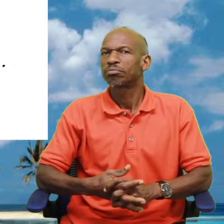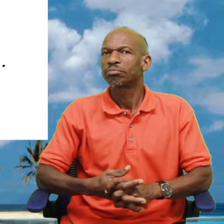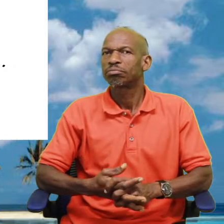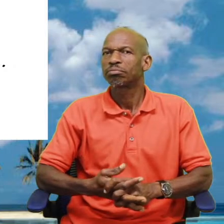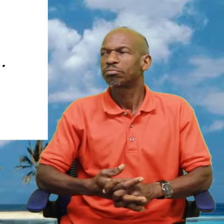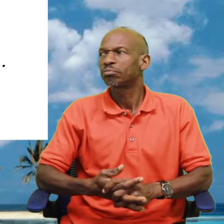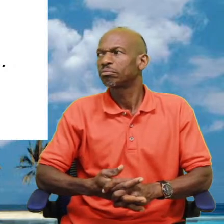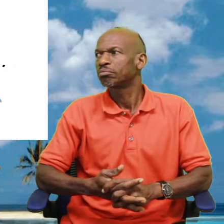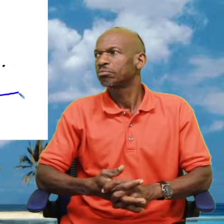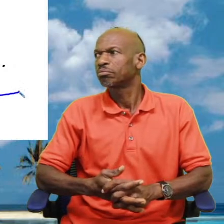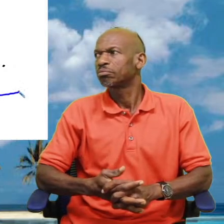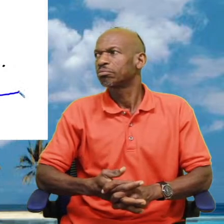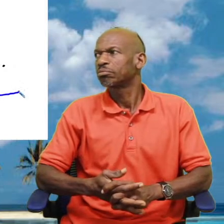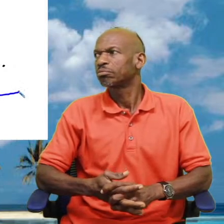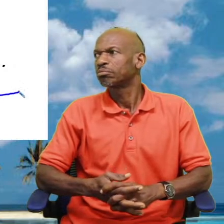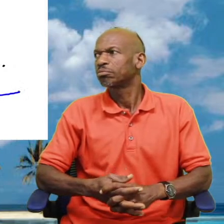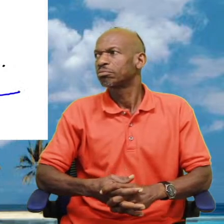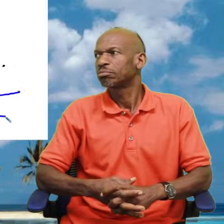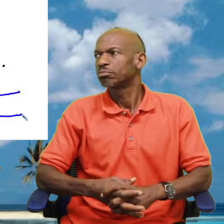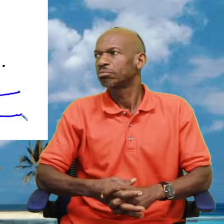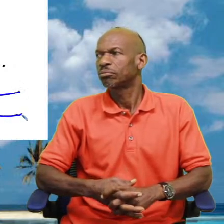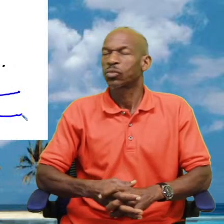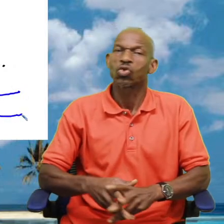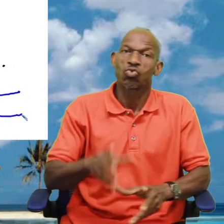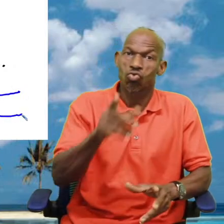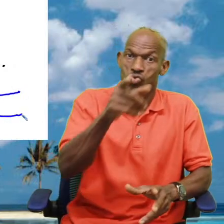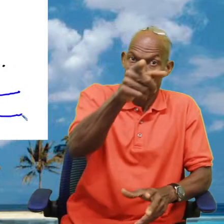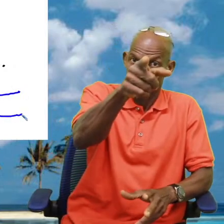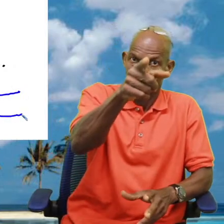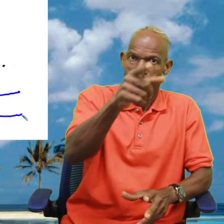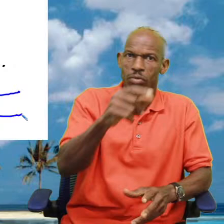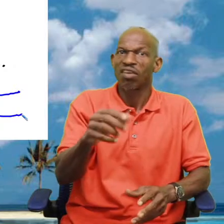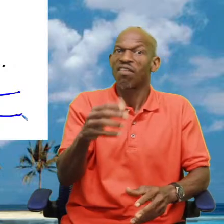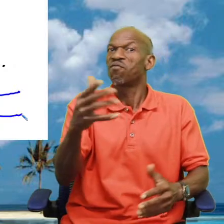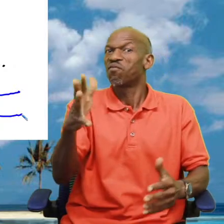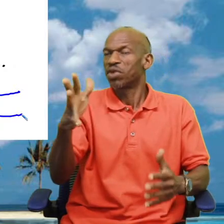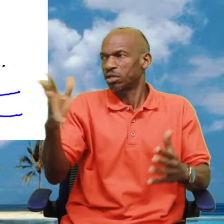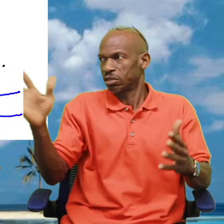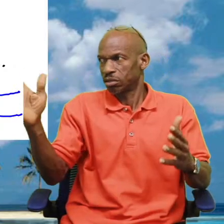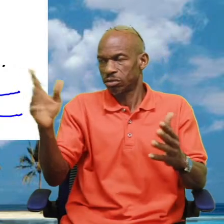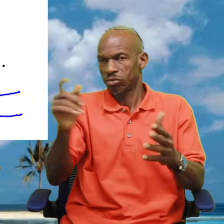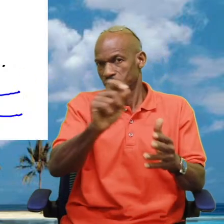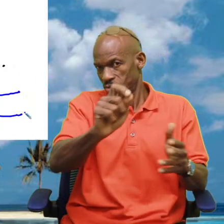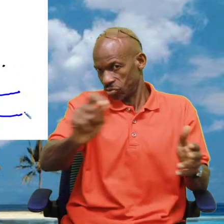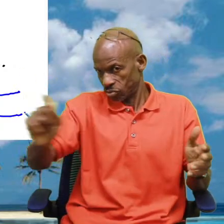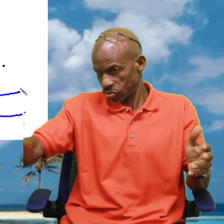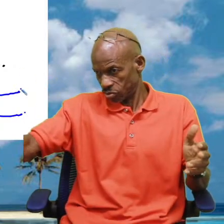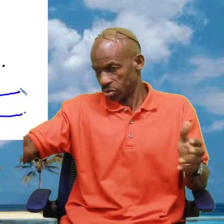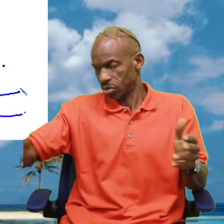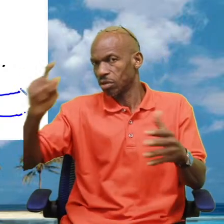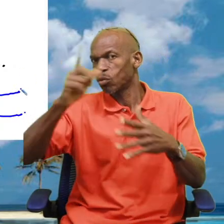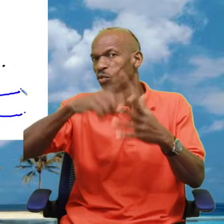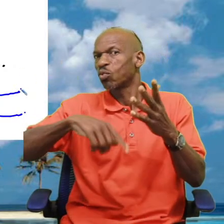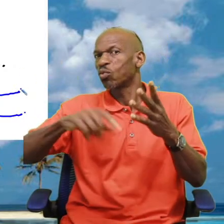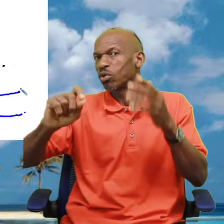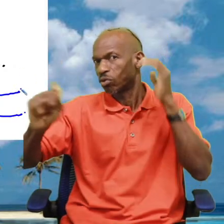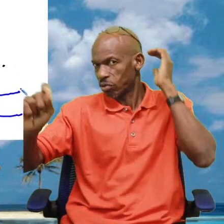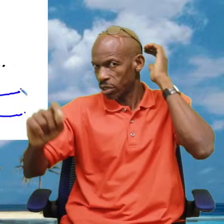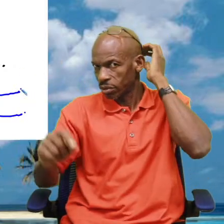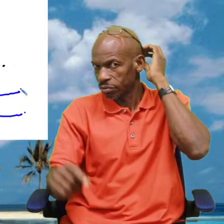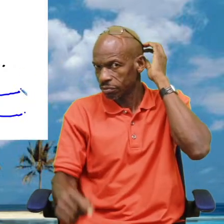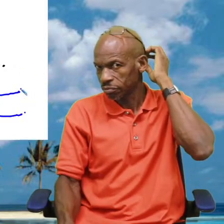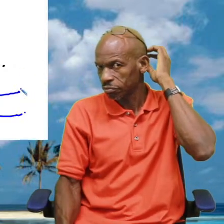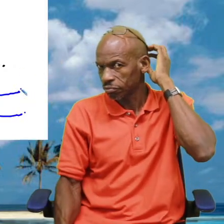And I'm not going to put any, I'm not going to remind you here in the last 2. Let me see if you remember what to put in each one of them.